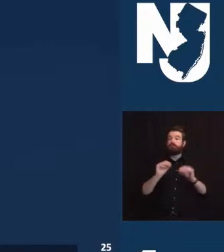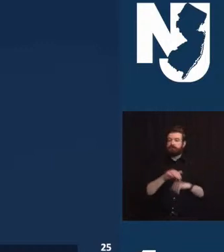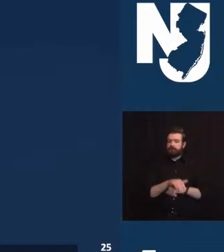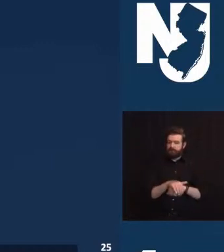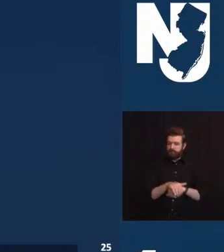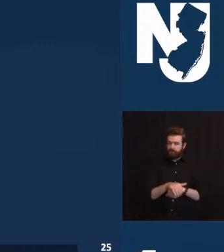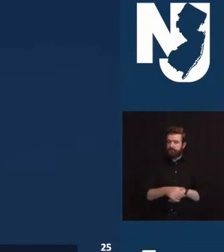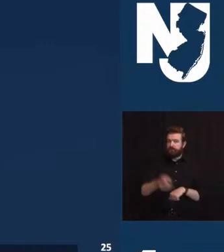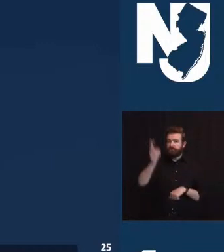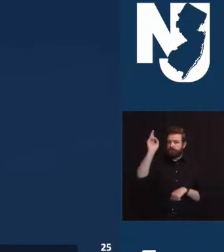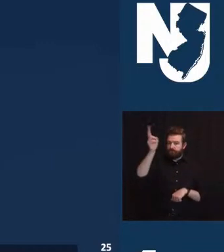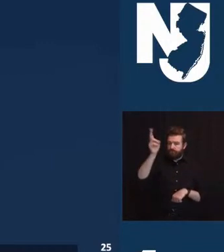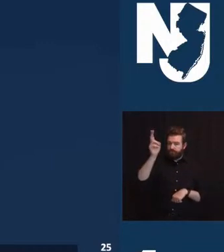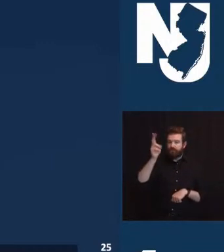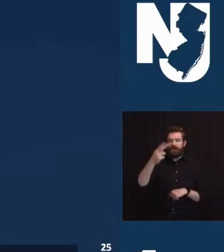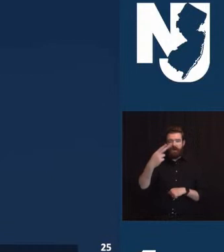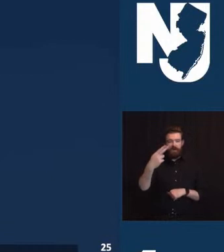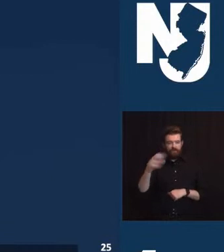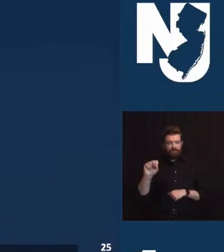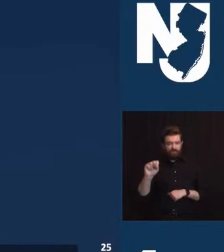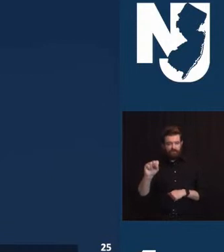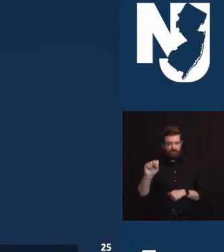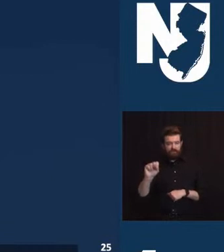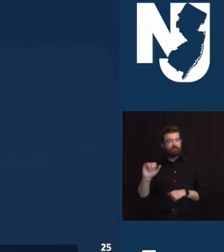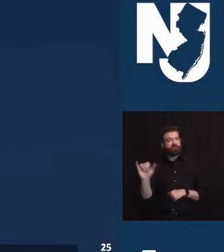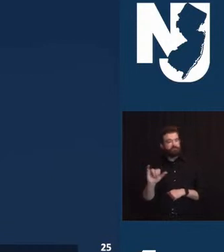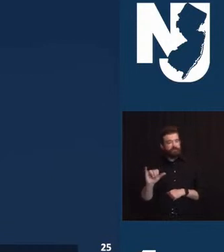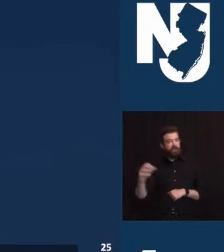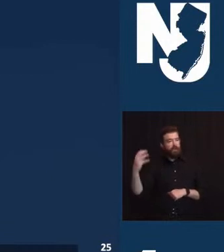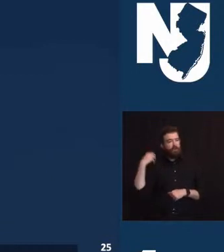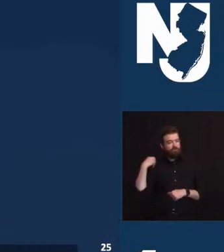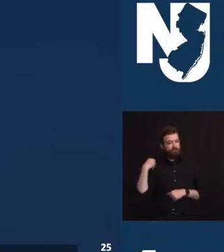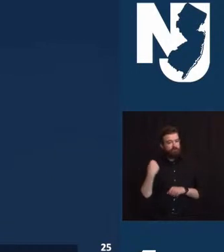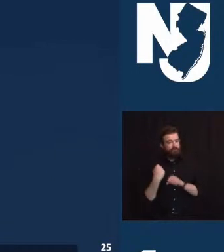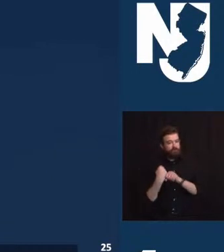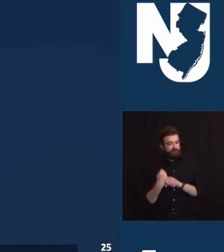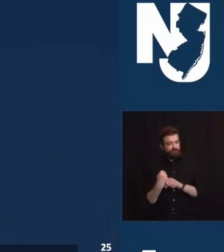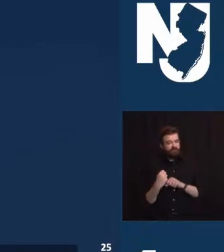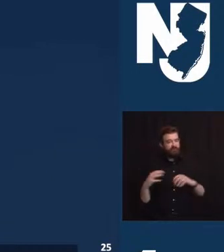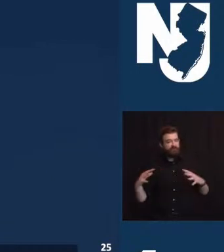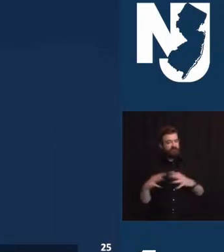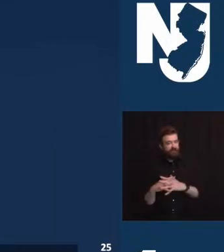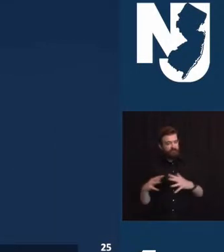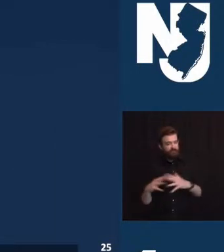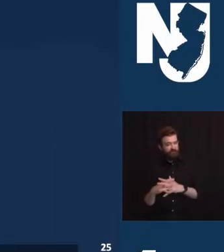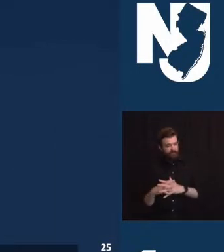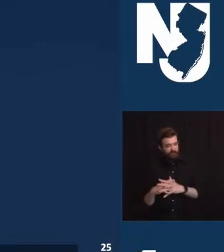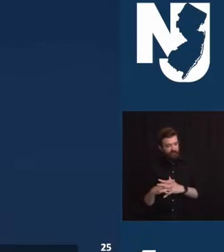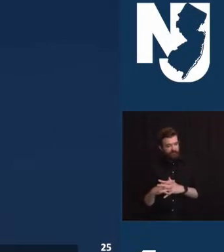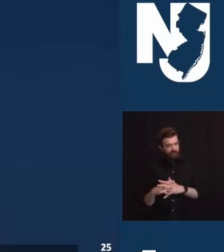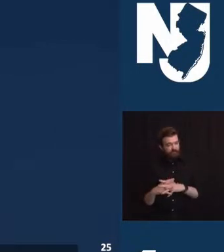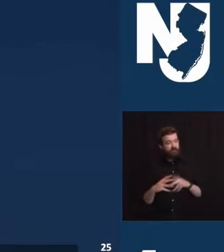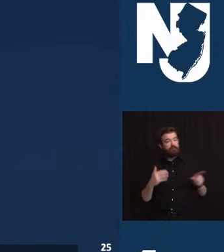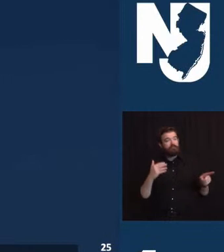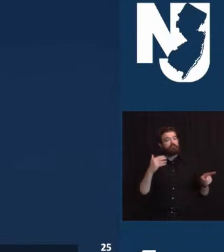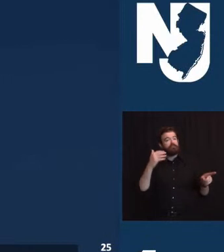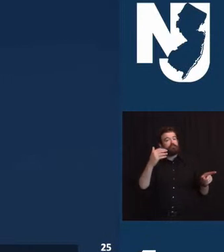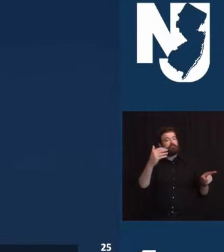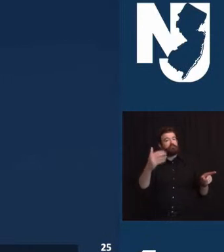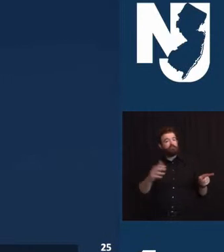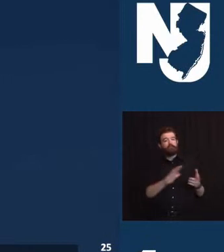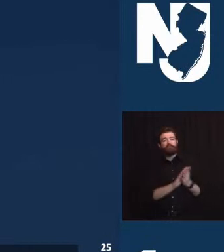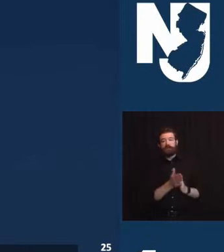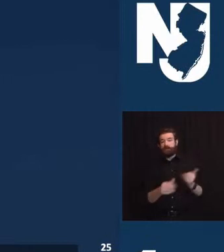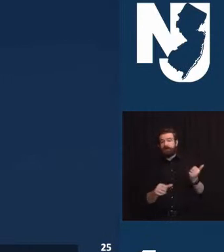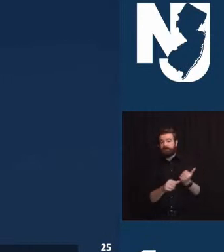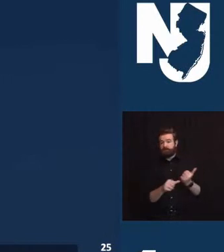High and coaching the baseball and football teams. My Lord, he eventually rose to be Parsippany's assistant principal.